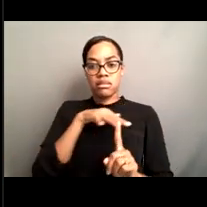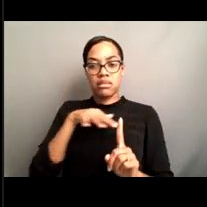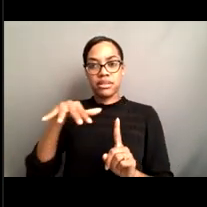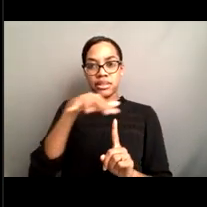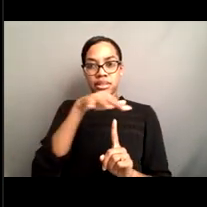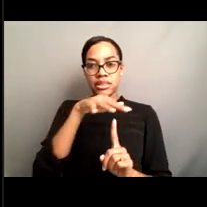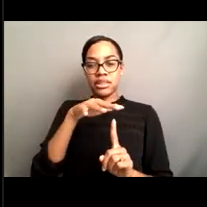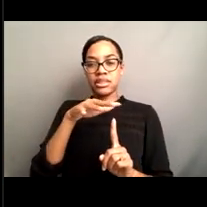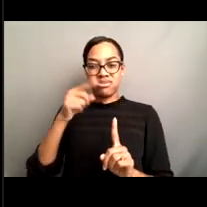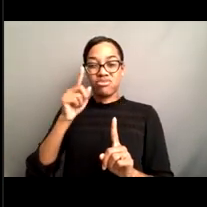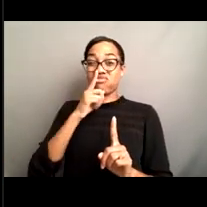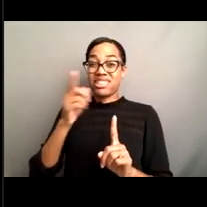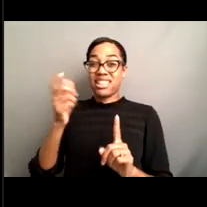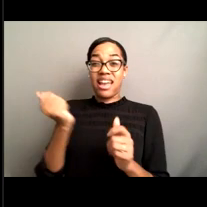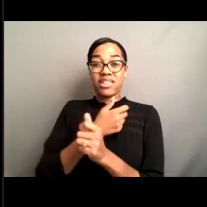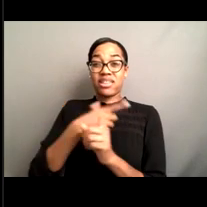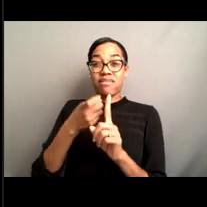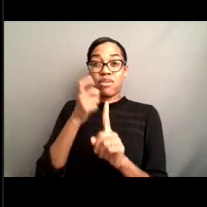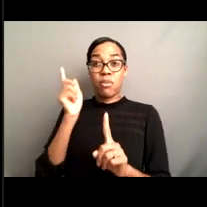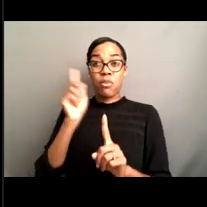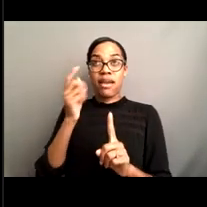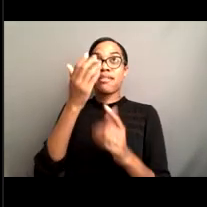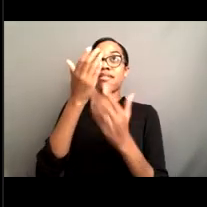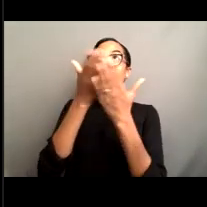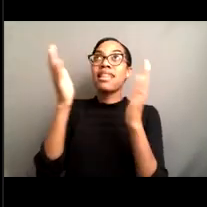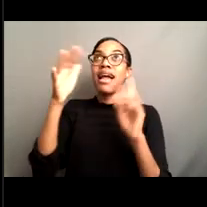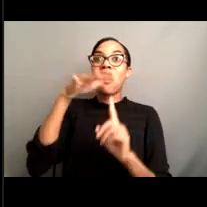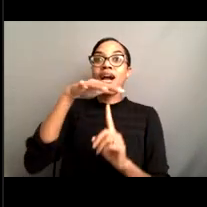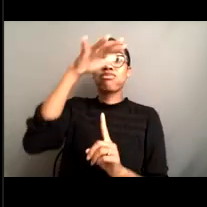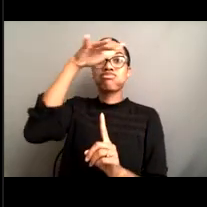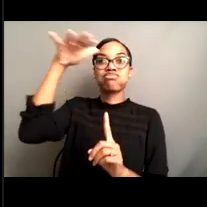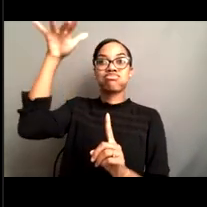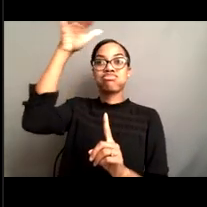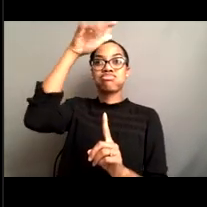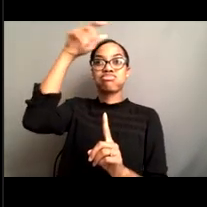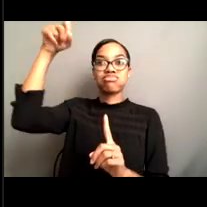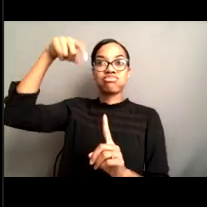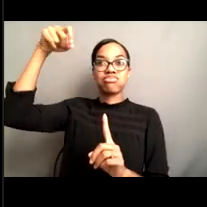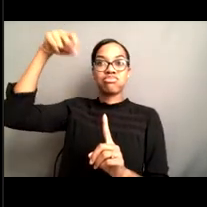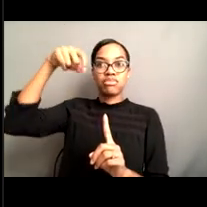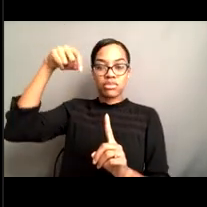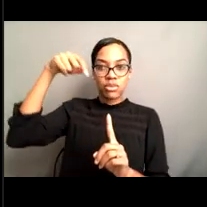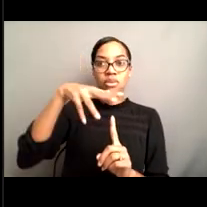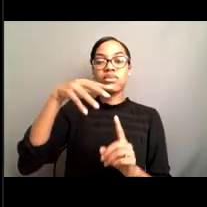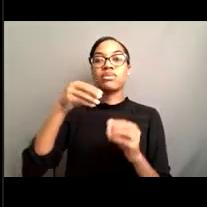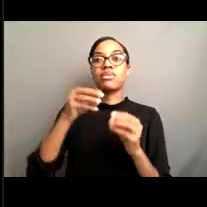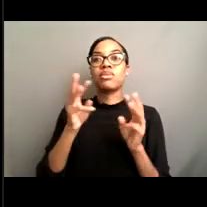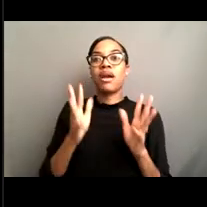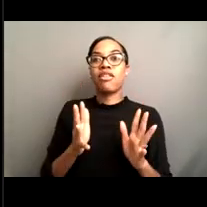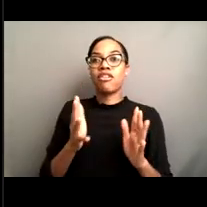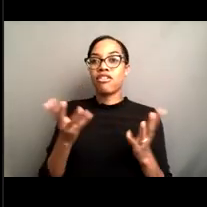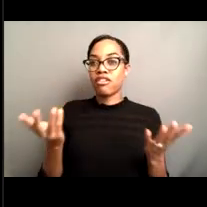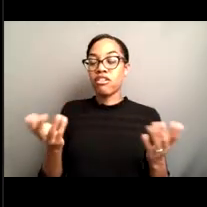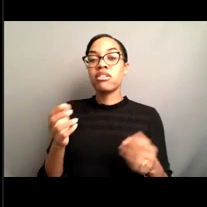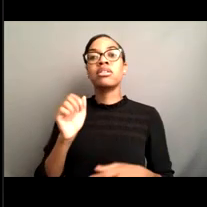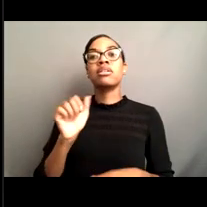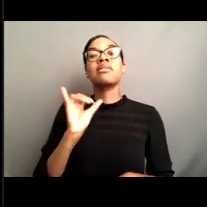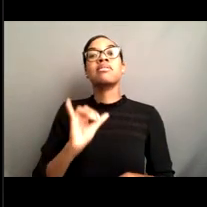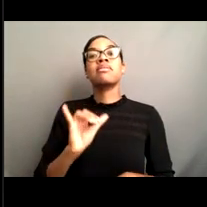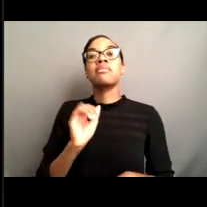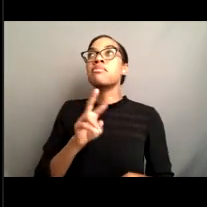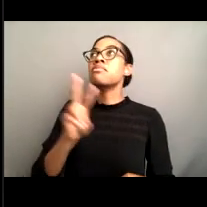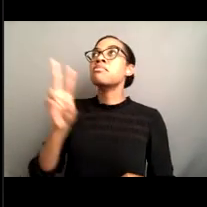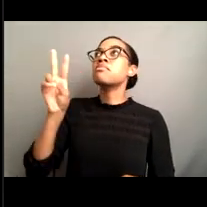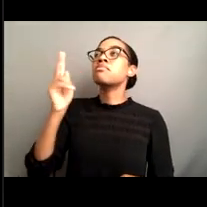and everything's coming from the clouds. And it's all above our heads. And so early scientists wanted to try to figure out what